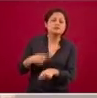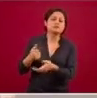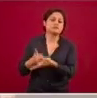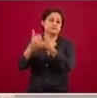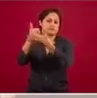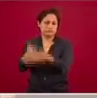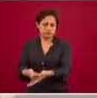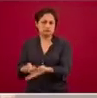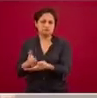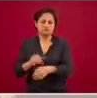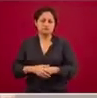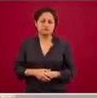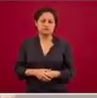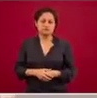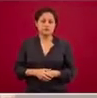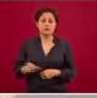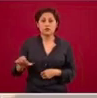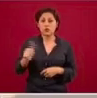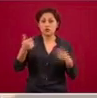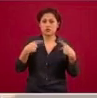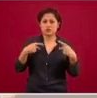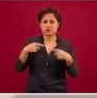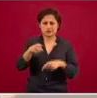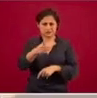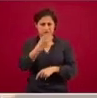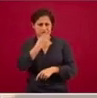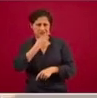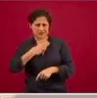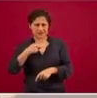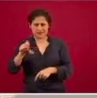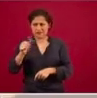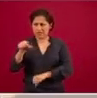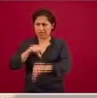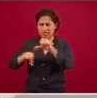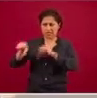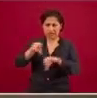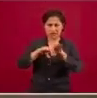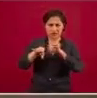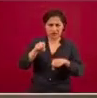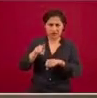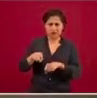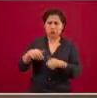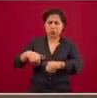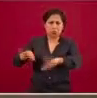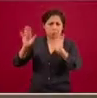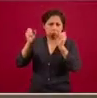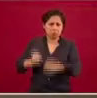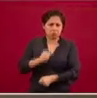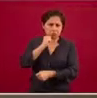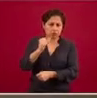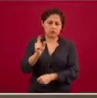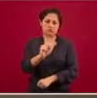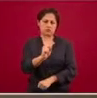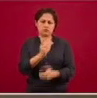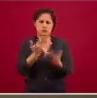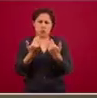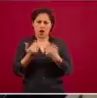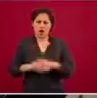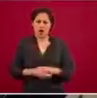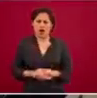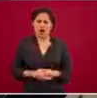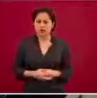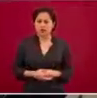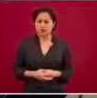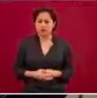This gives them full benefits, and they have social security and they have salaries, so they are